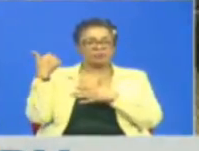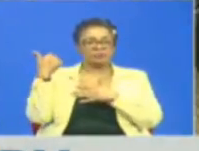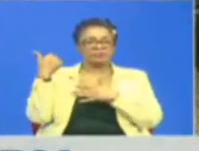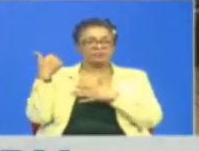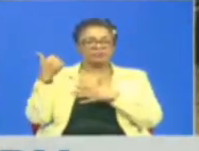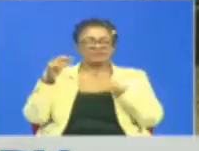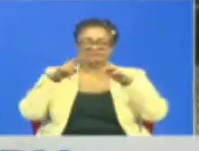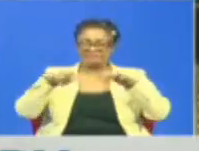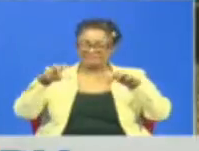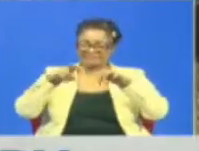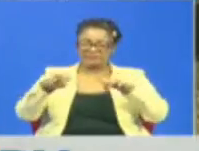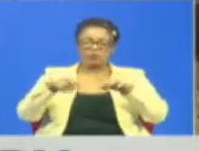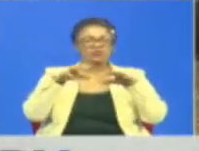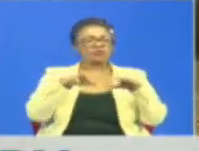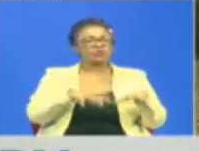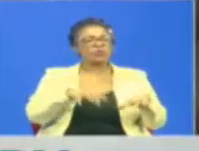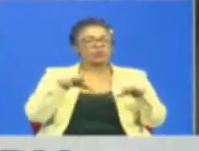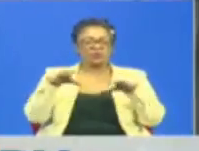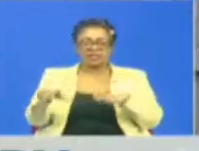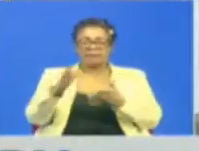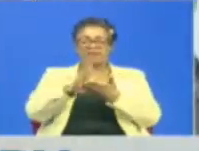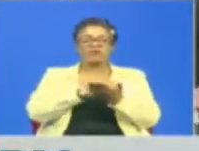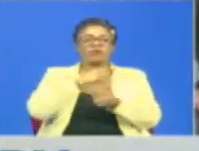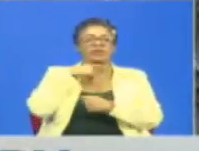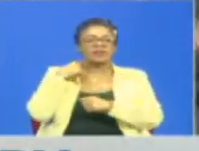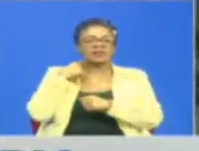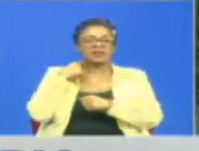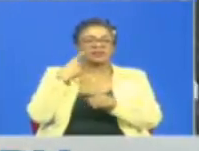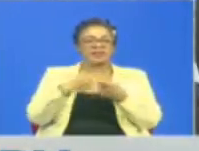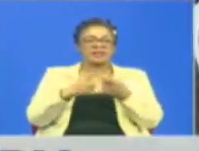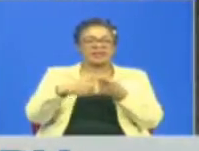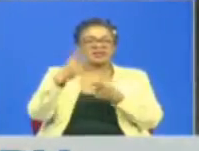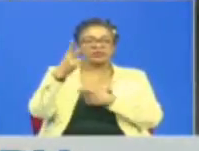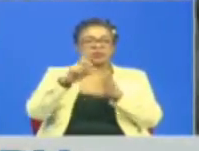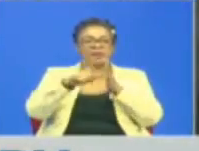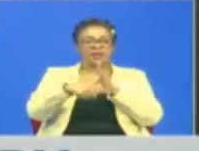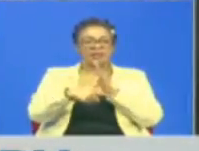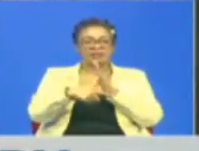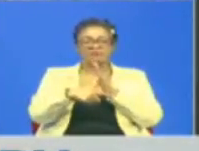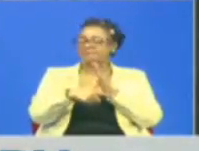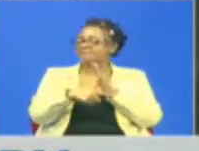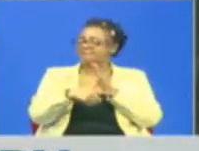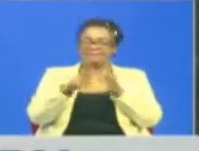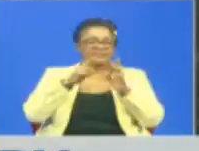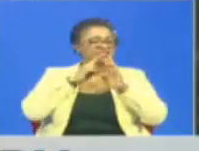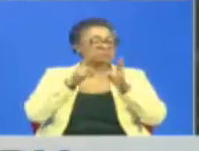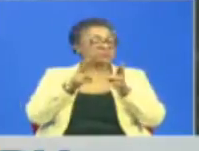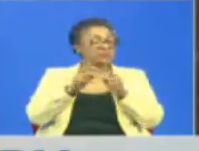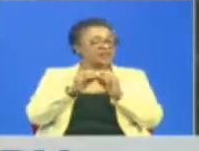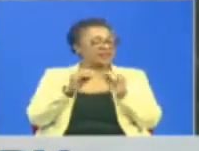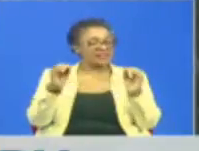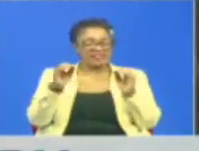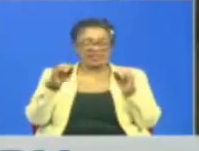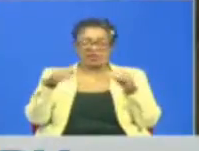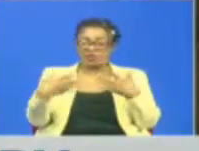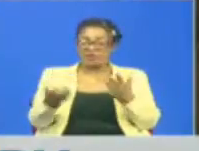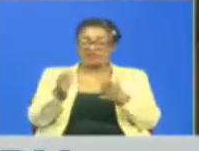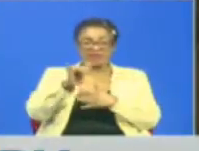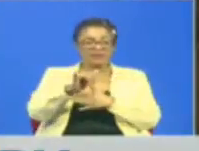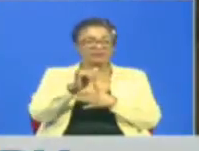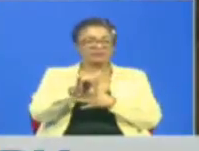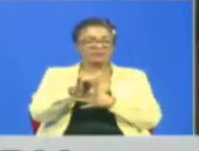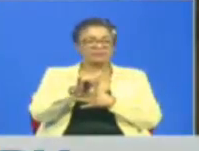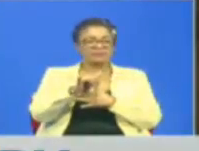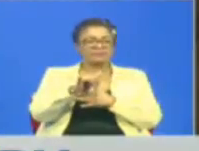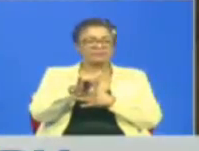was tortured before being killed. 3 years later, still no answers on exactly what transpired. In the heat